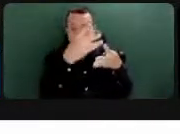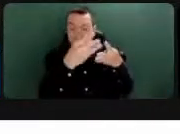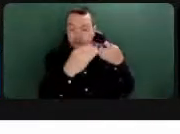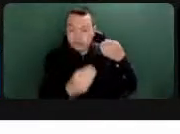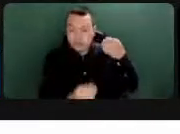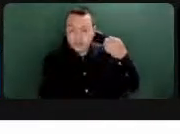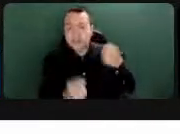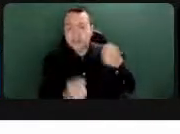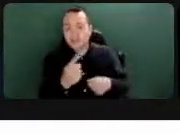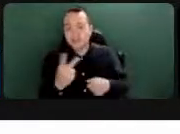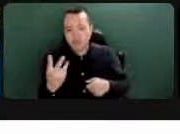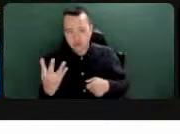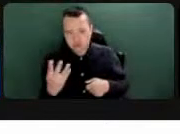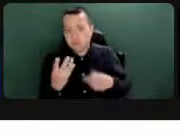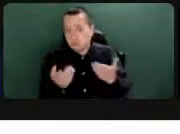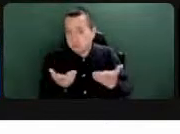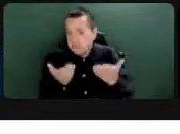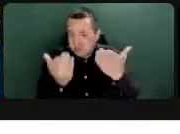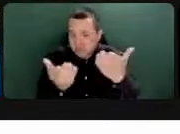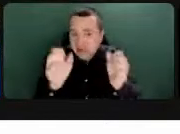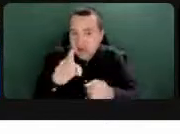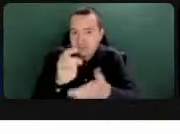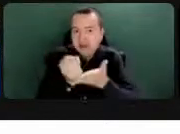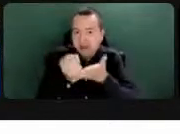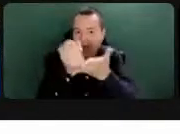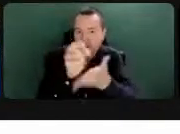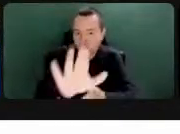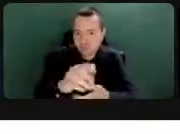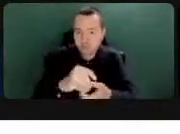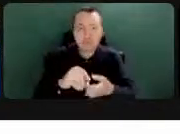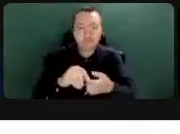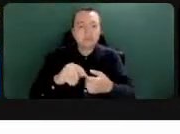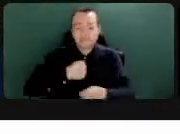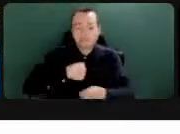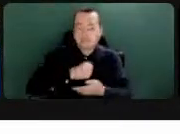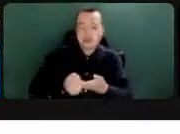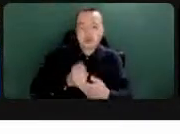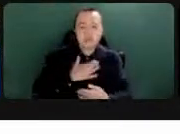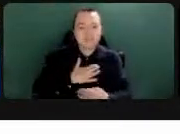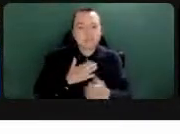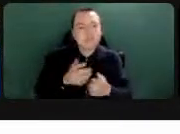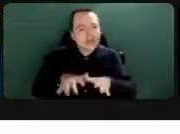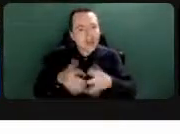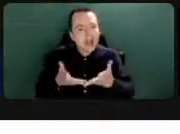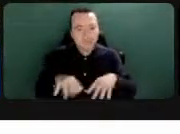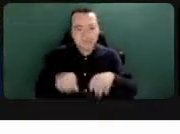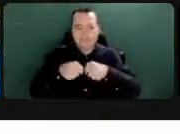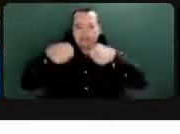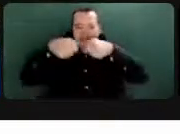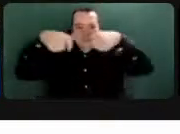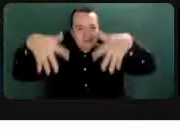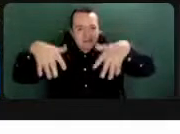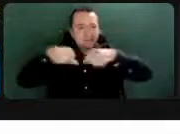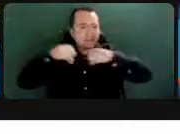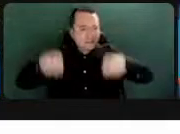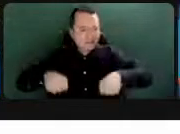everybody improve the resilience of health systems. Thank you very much. I'll pass back to Tanya.